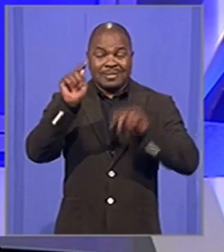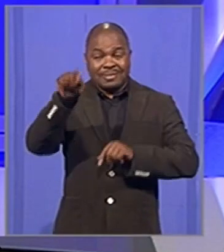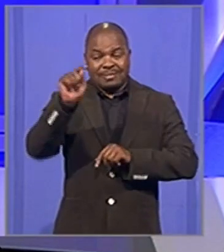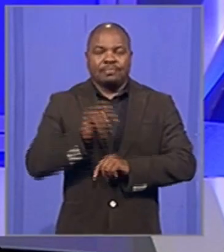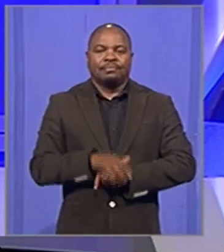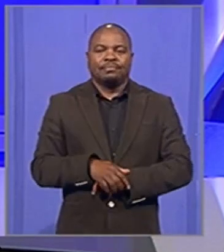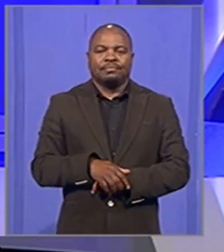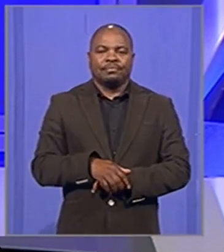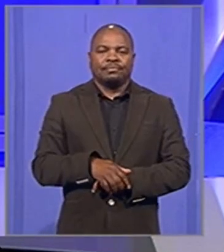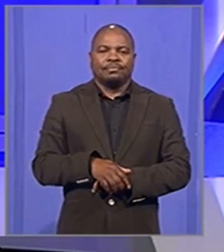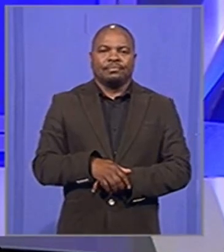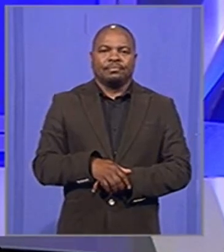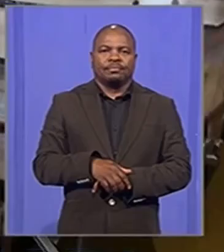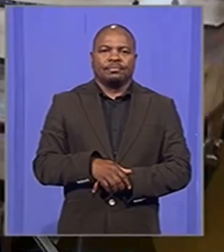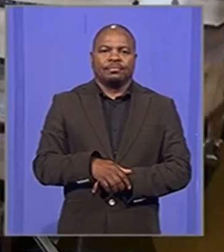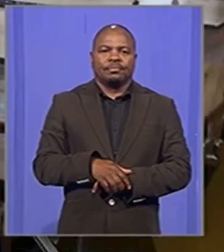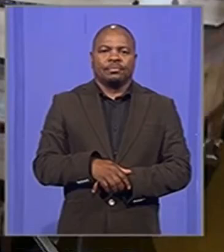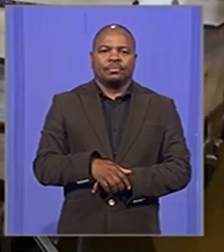Town.